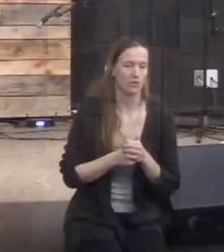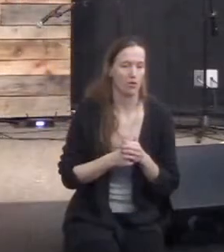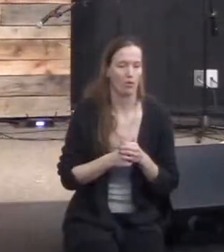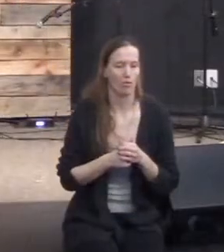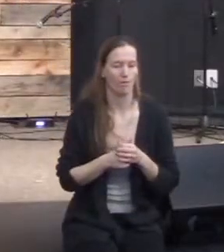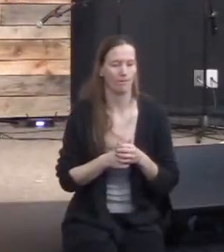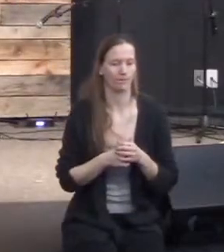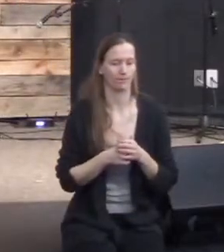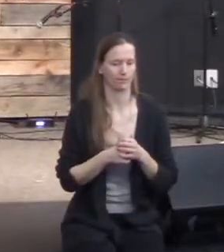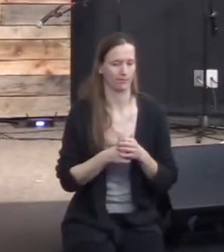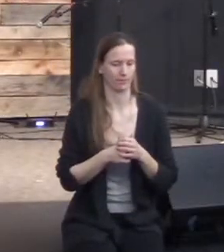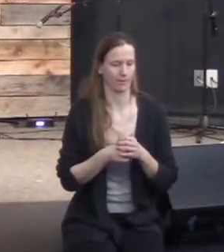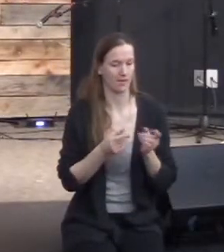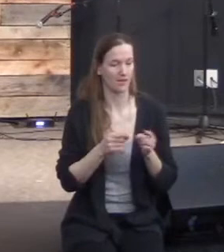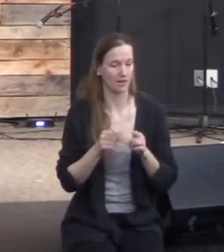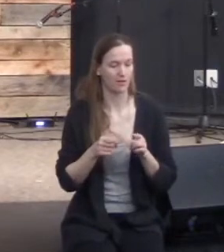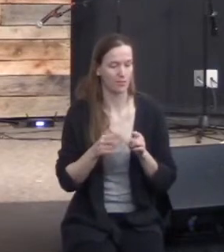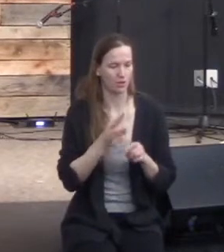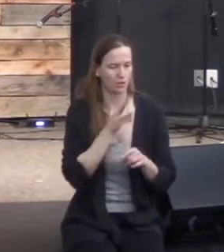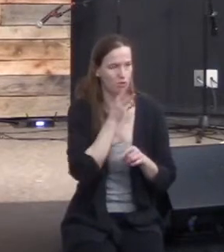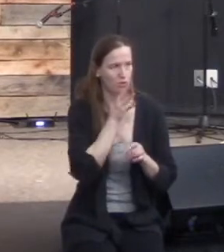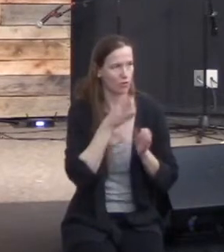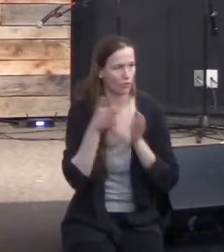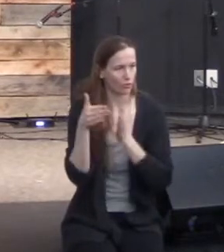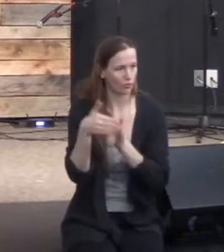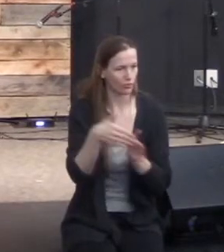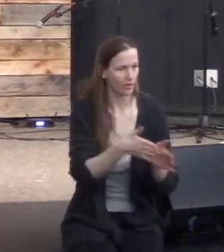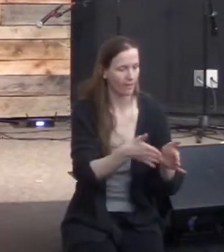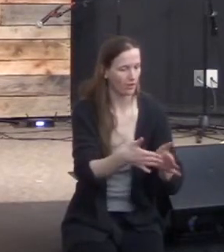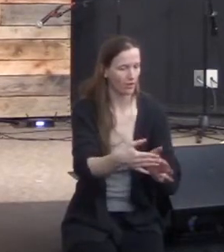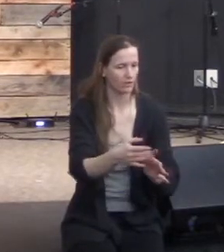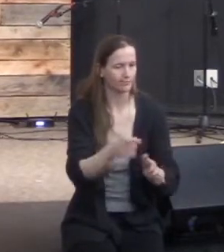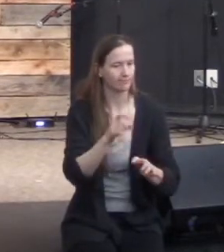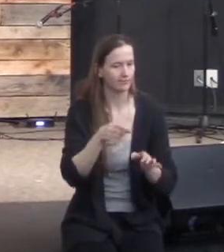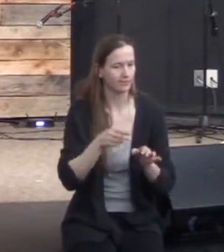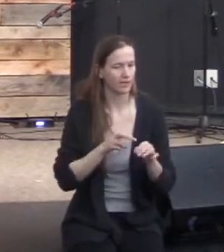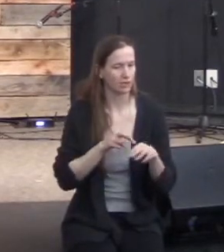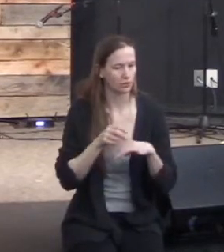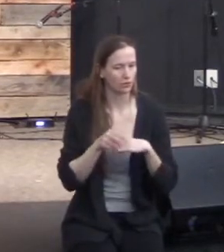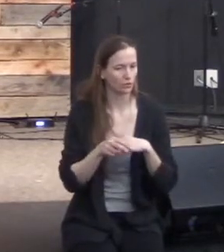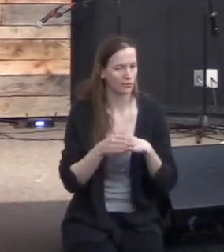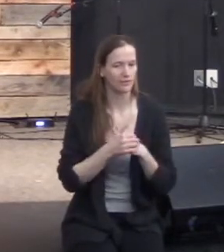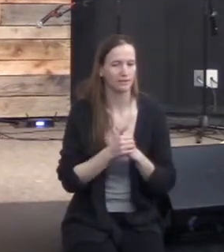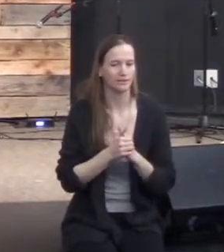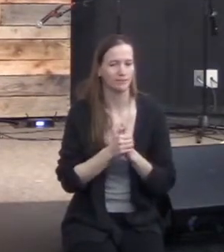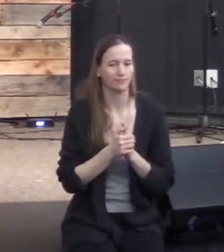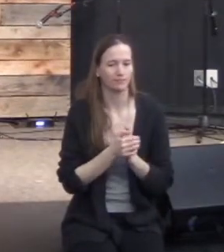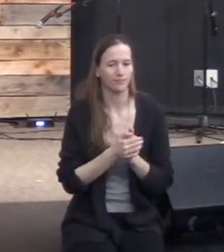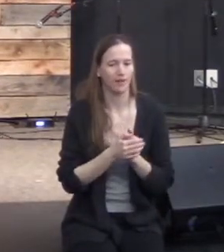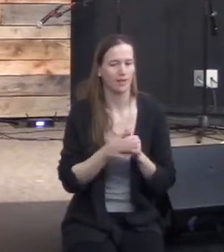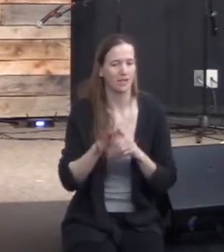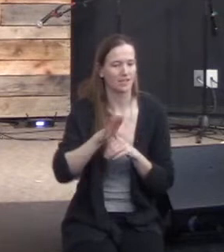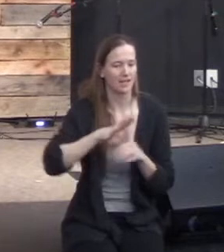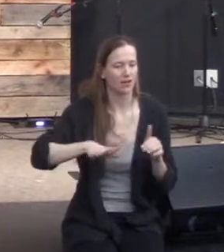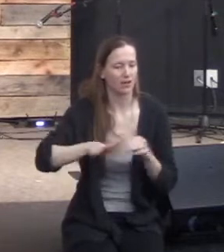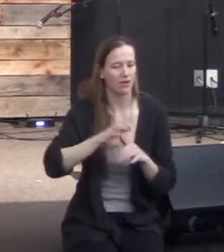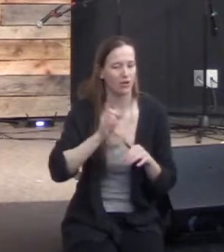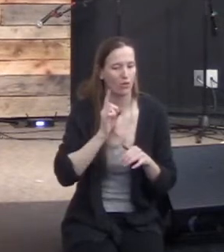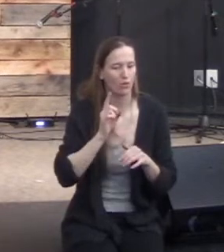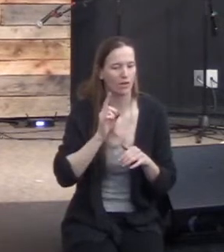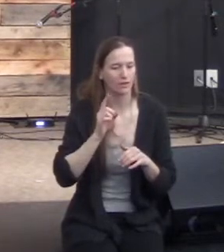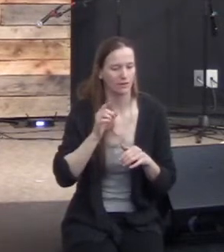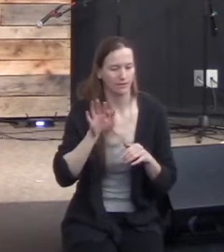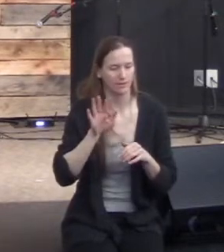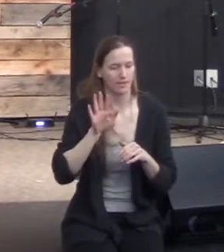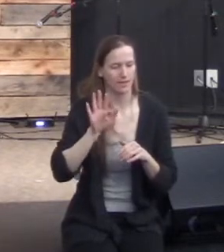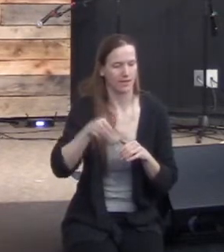He's at the river crossing that would lead him right back to where, this is where my brother lives. And we pick up this story here